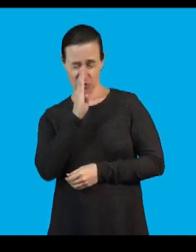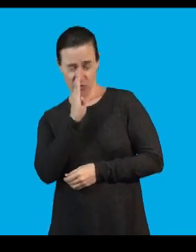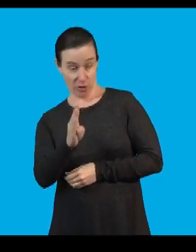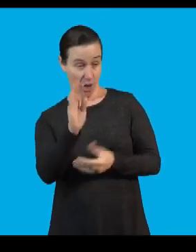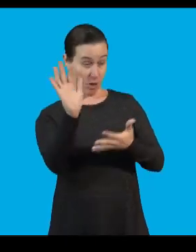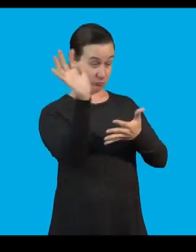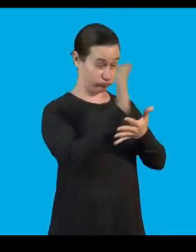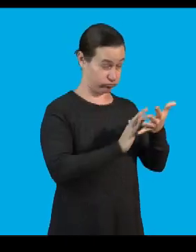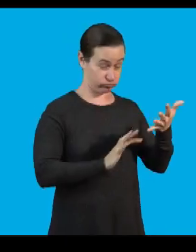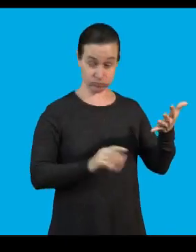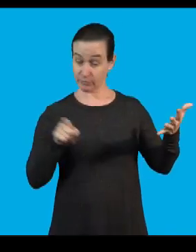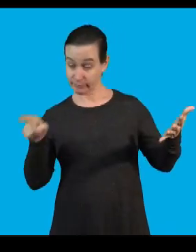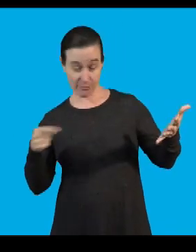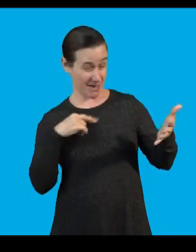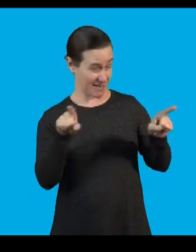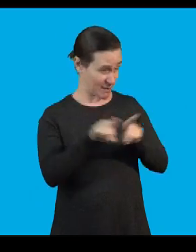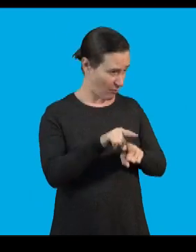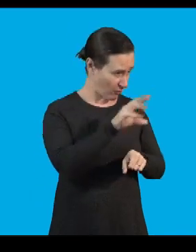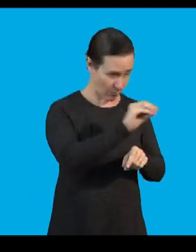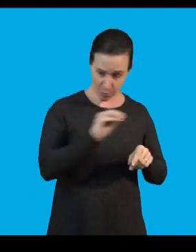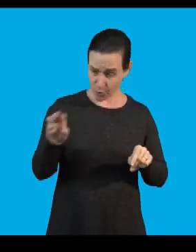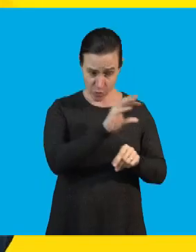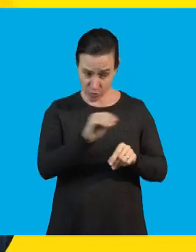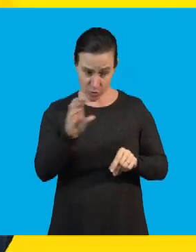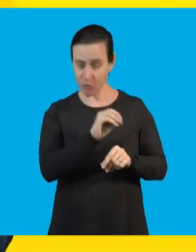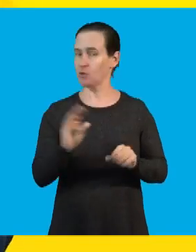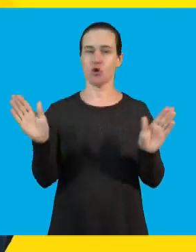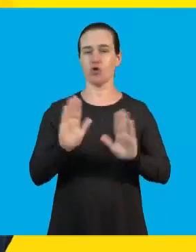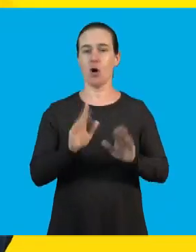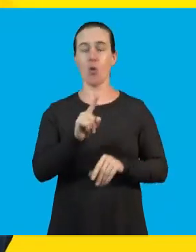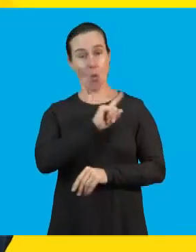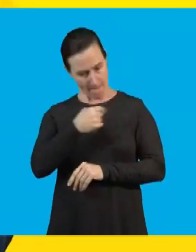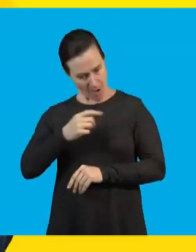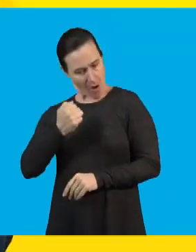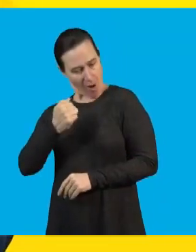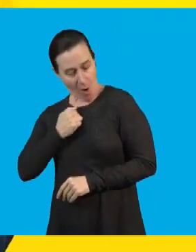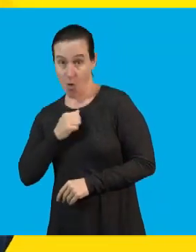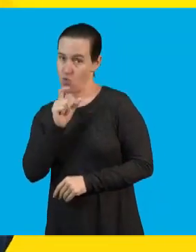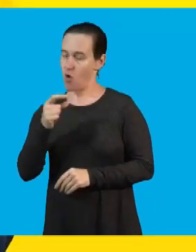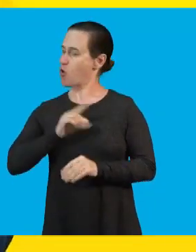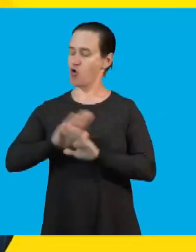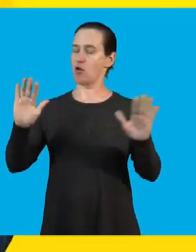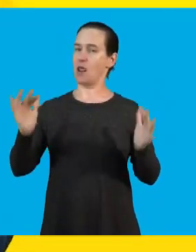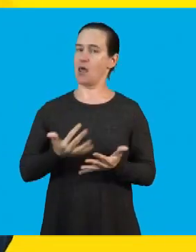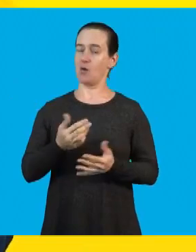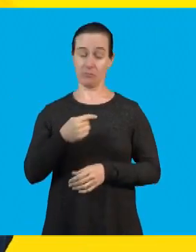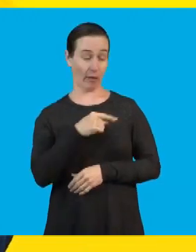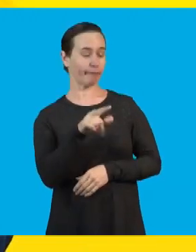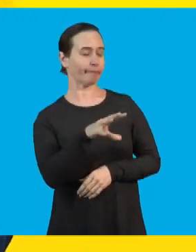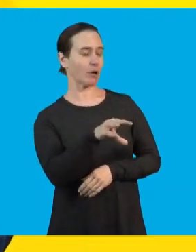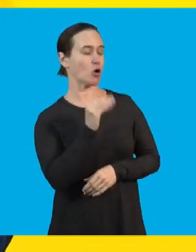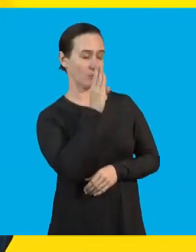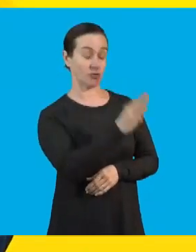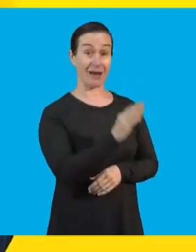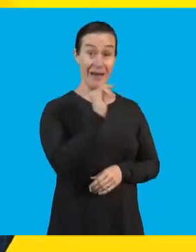text unless you are asked to quote, all right? Now remember, this is considered plagiarism, so you cannot lift directly